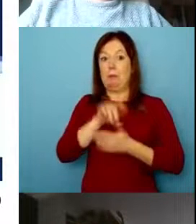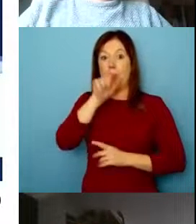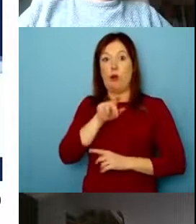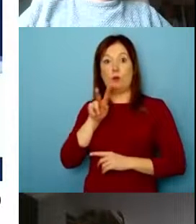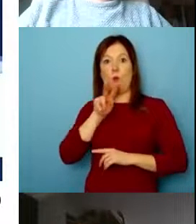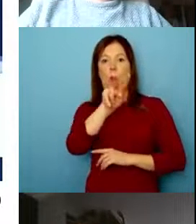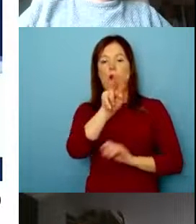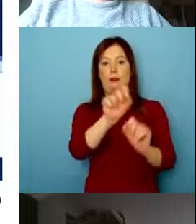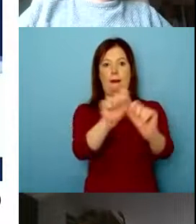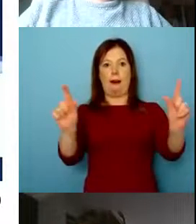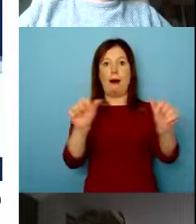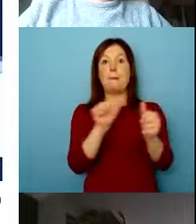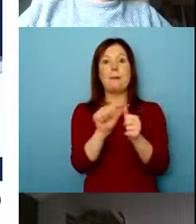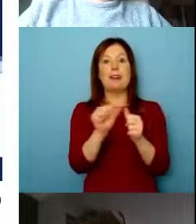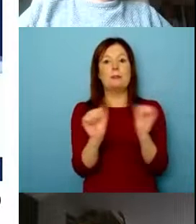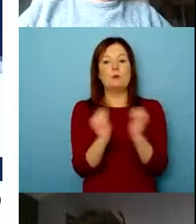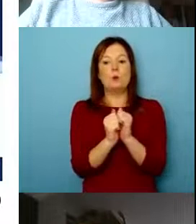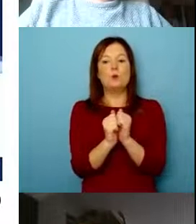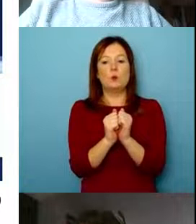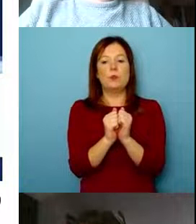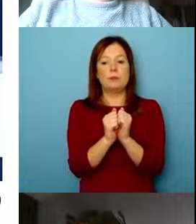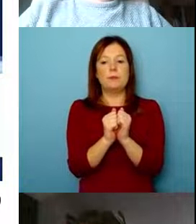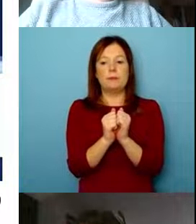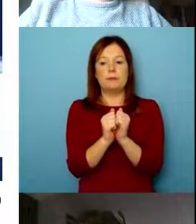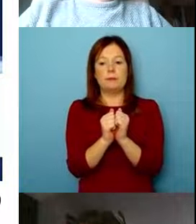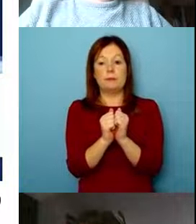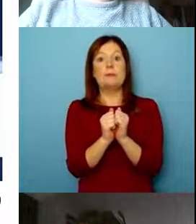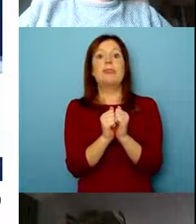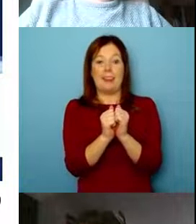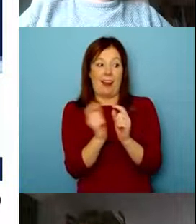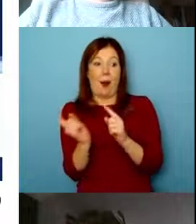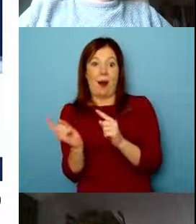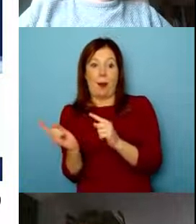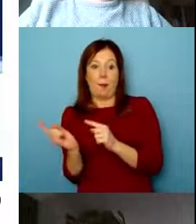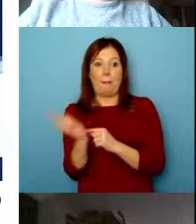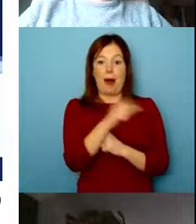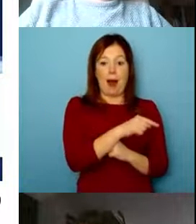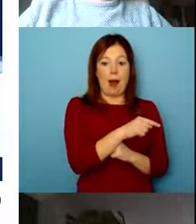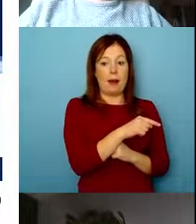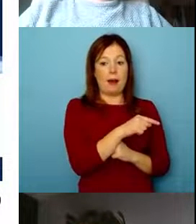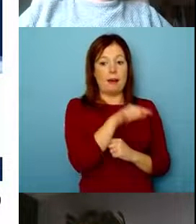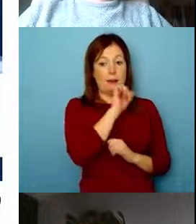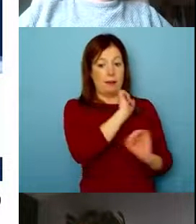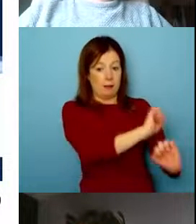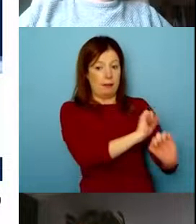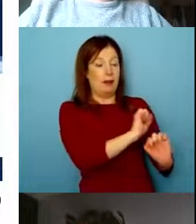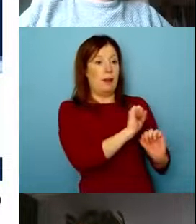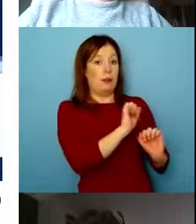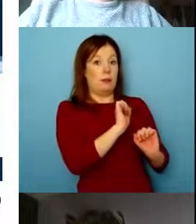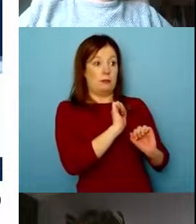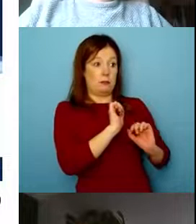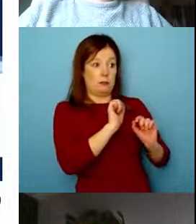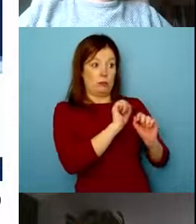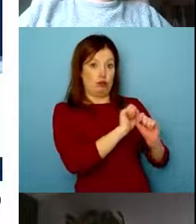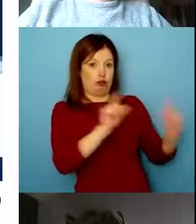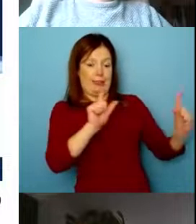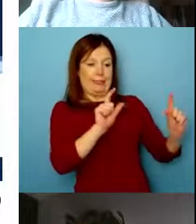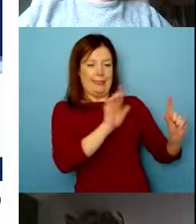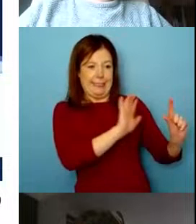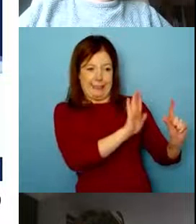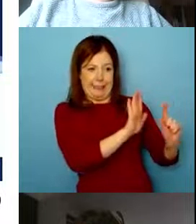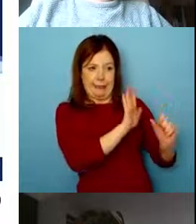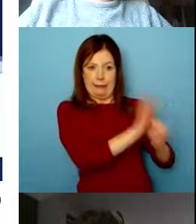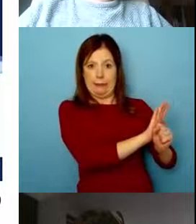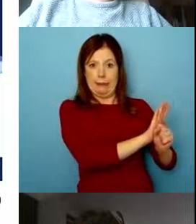experience for some users. So then it asks the TV if it would suppress its screen magnifier feature. And in